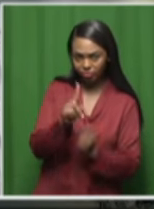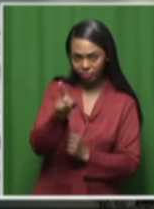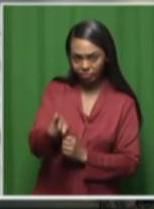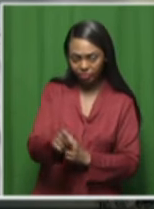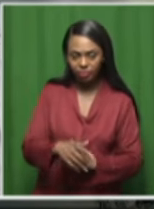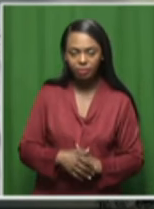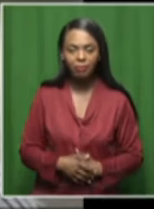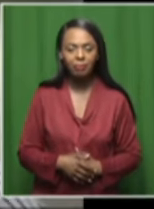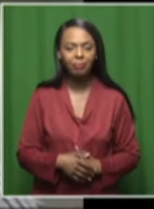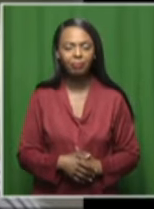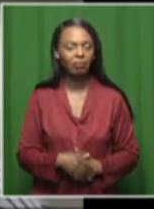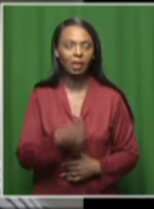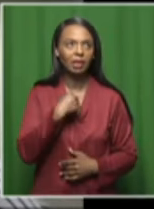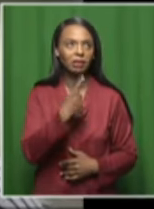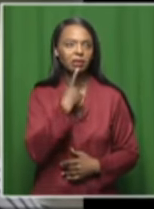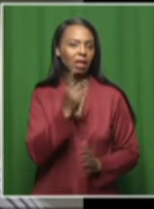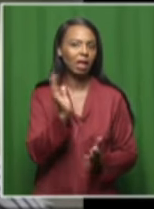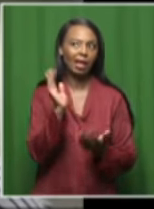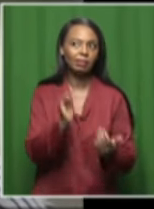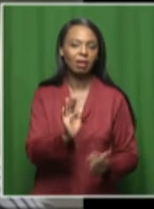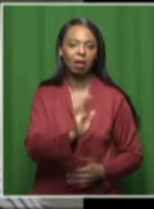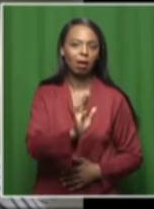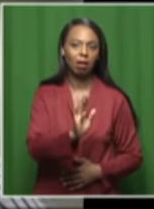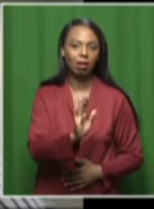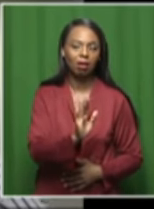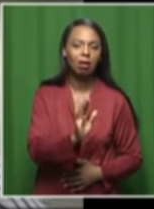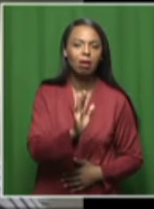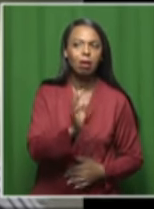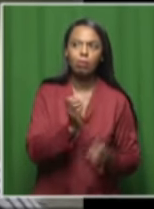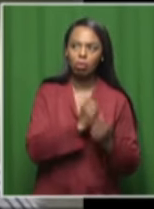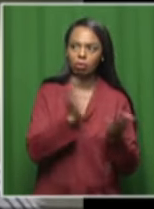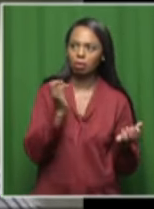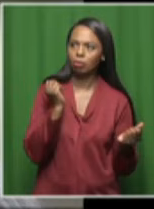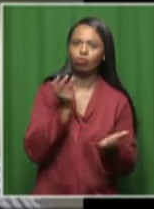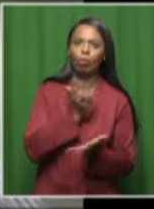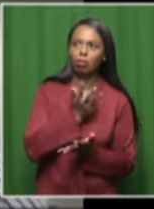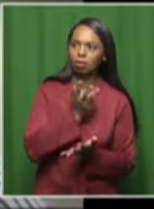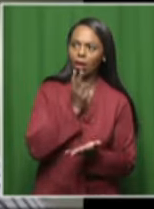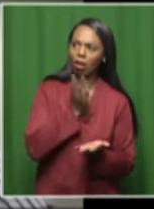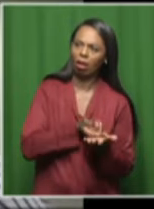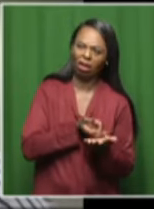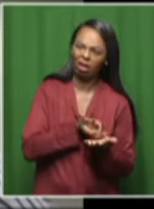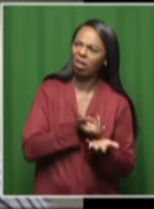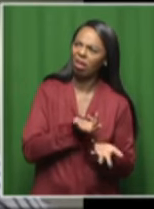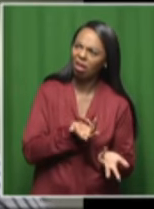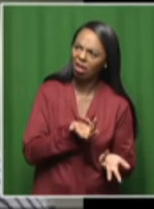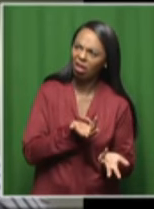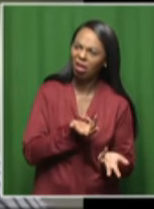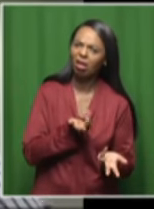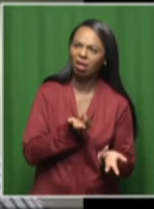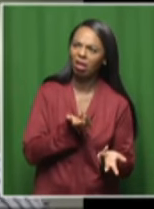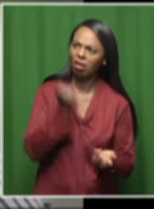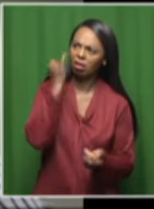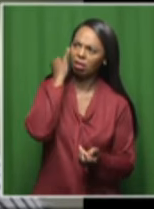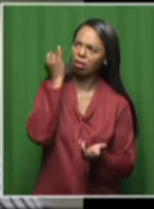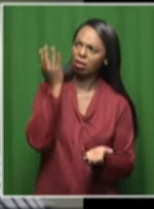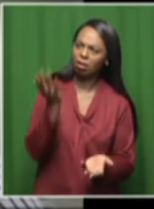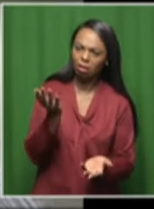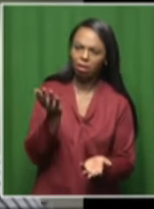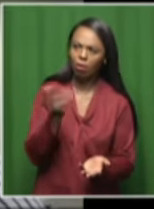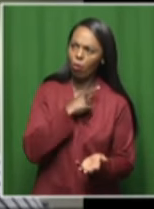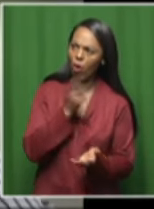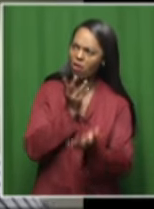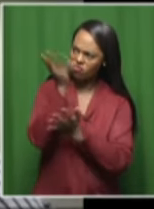I certainly wasn't expecting it. And I think most of us were caught off guard, because we, engaged with